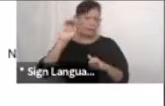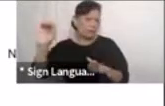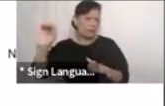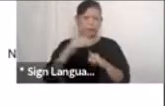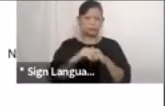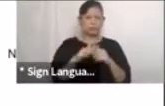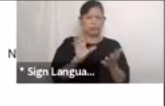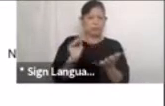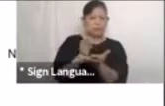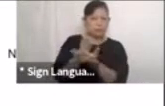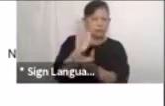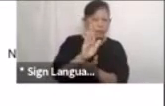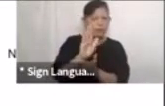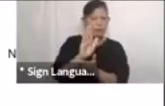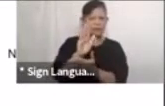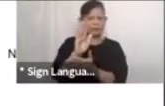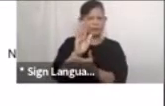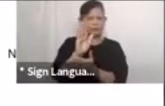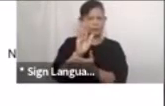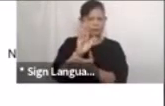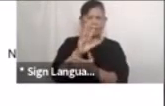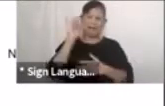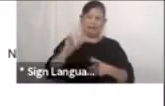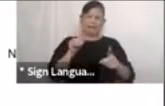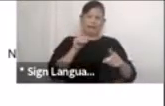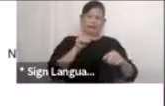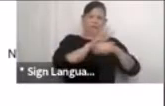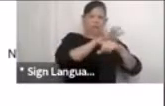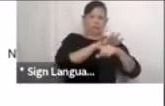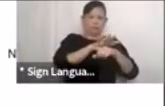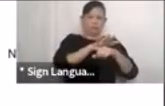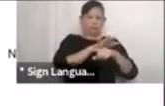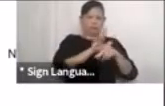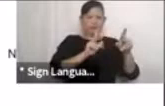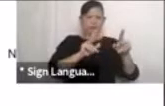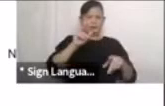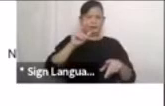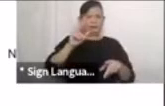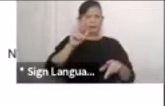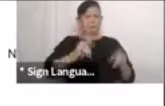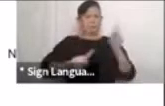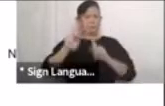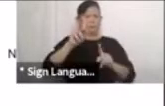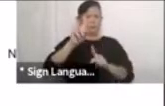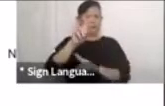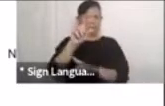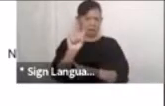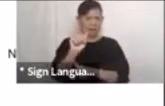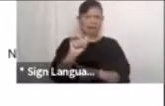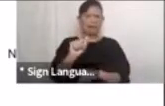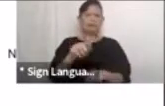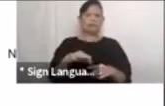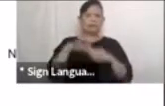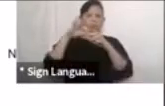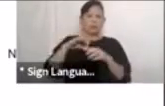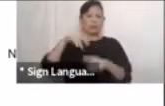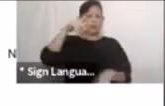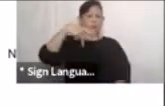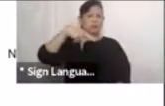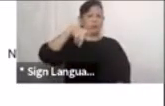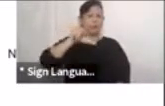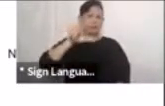rights, and that further affects people with disabilities, and specifically in our case, people with hearing disabilities who access that